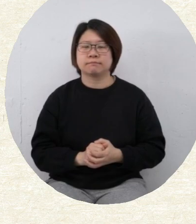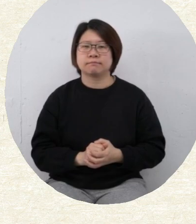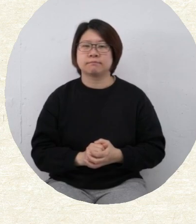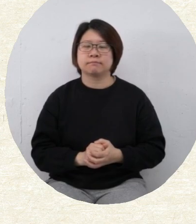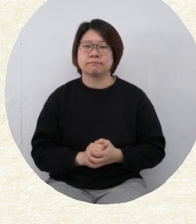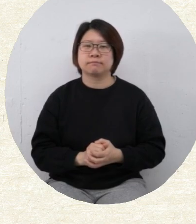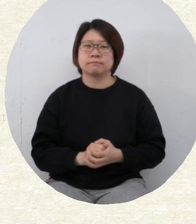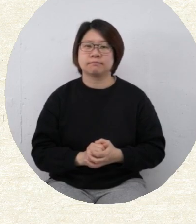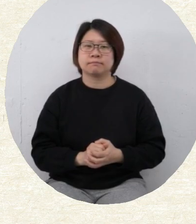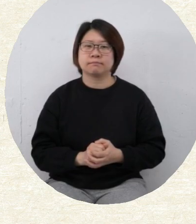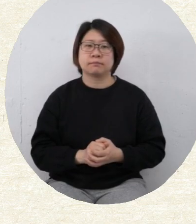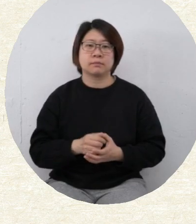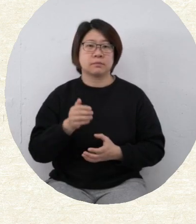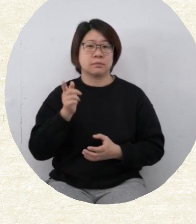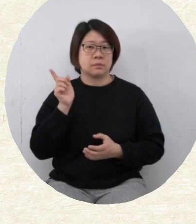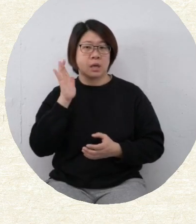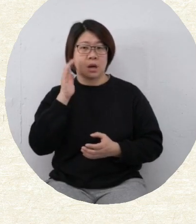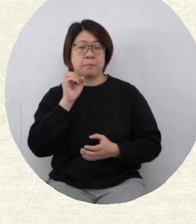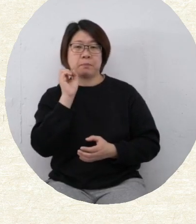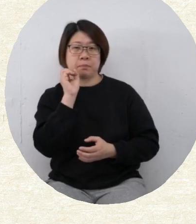Yeah, so I was not